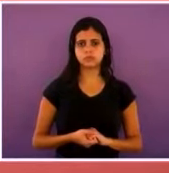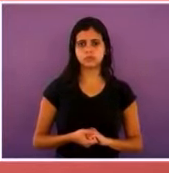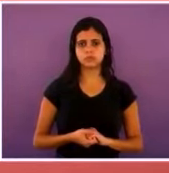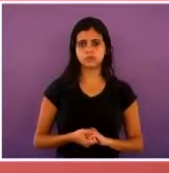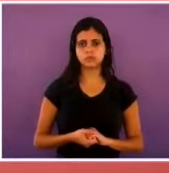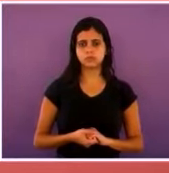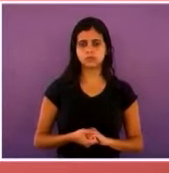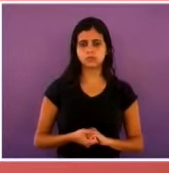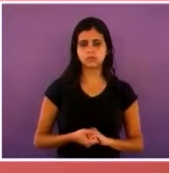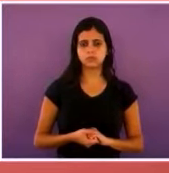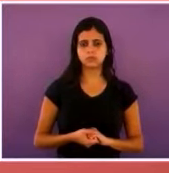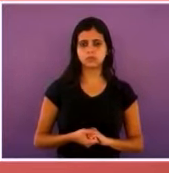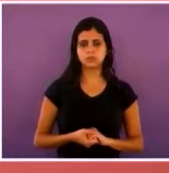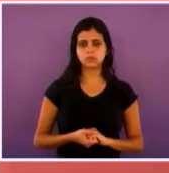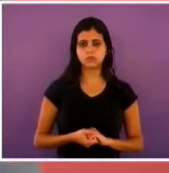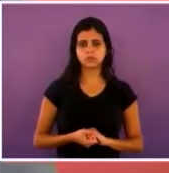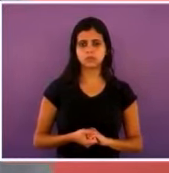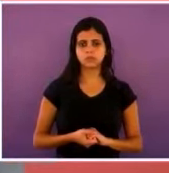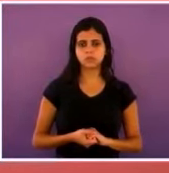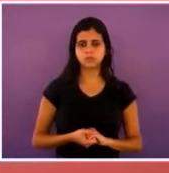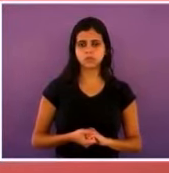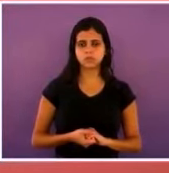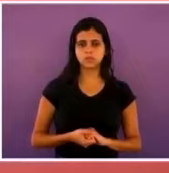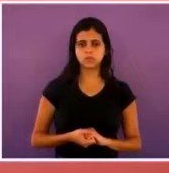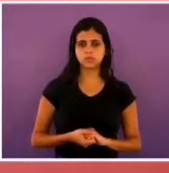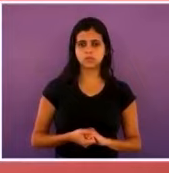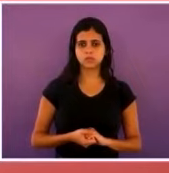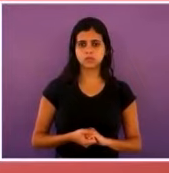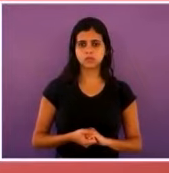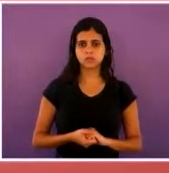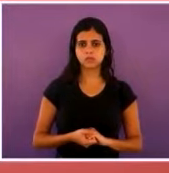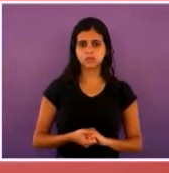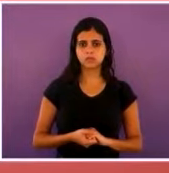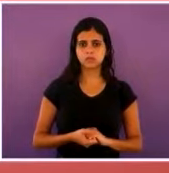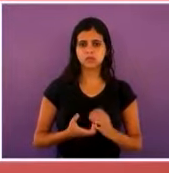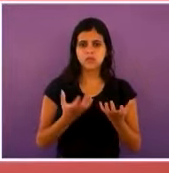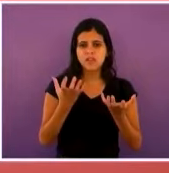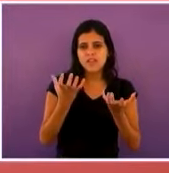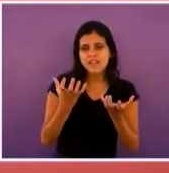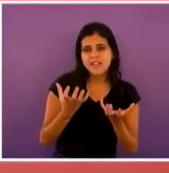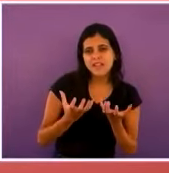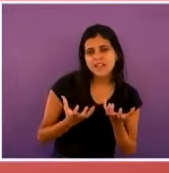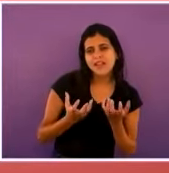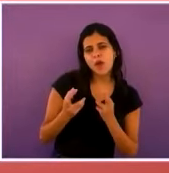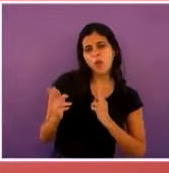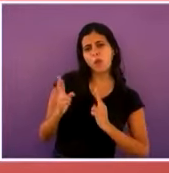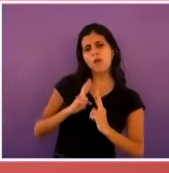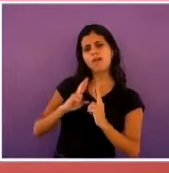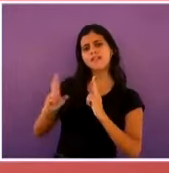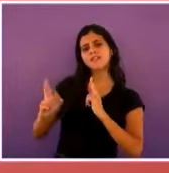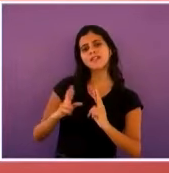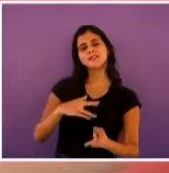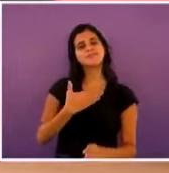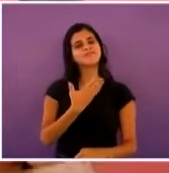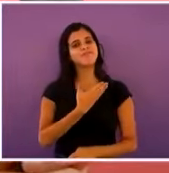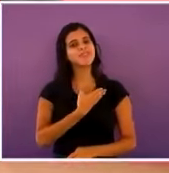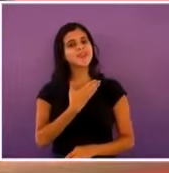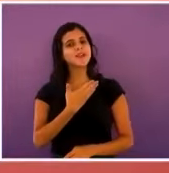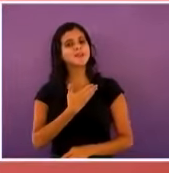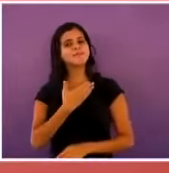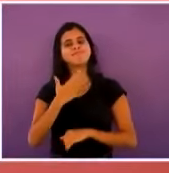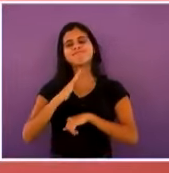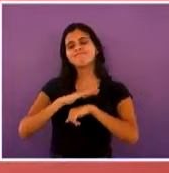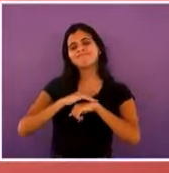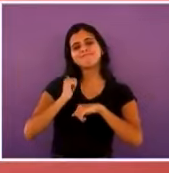attitude. Trazendo para si mesmo, né, relacionamento mais amigável, mais caloroso. Think about the